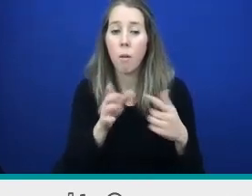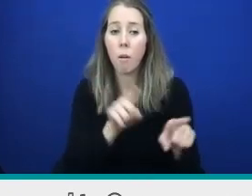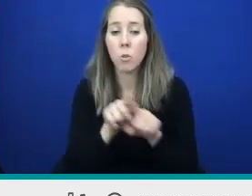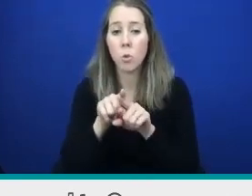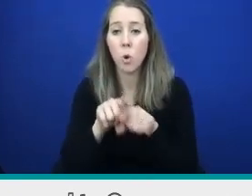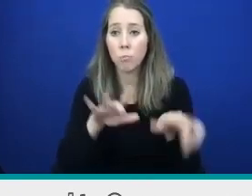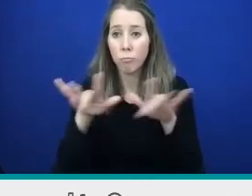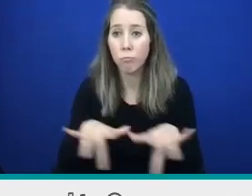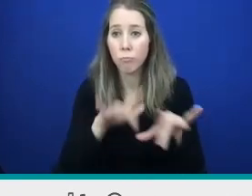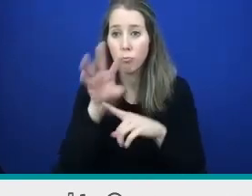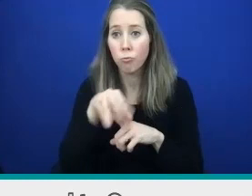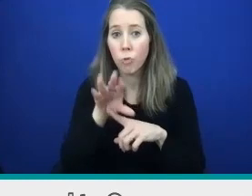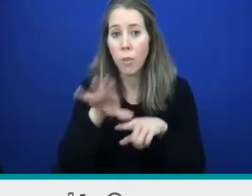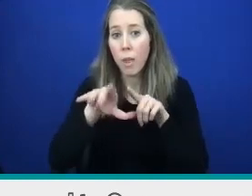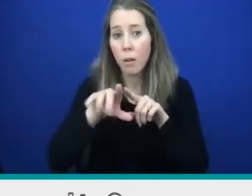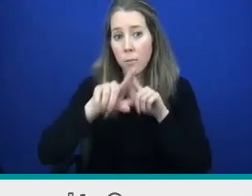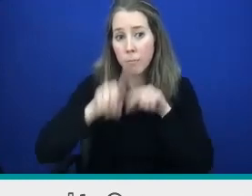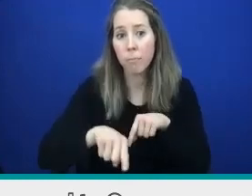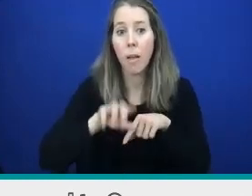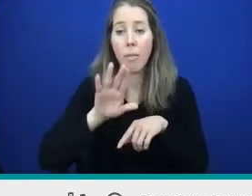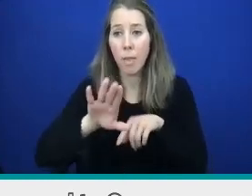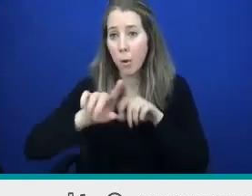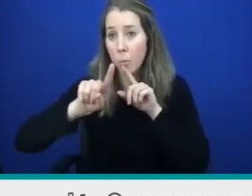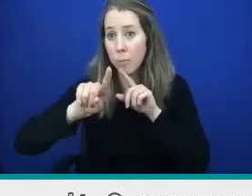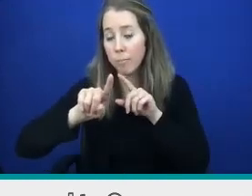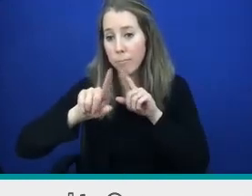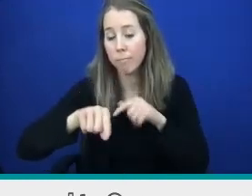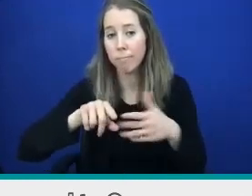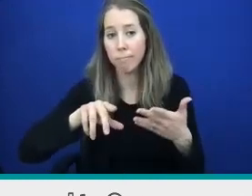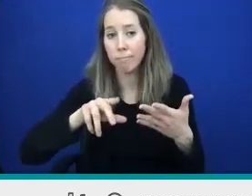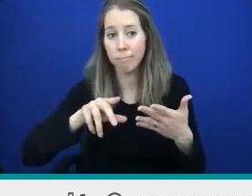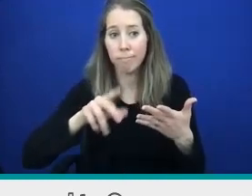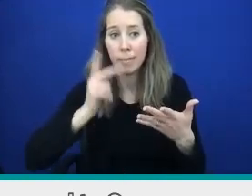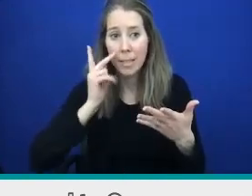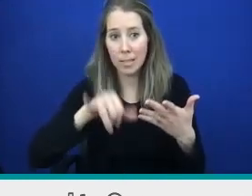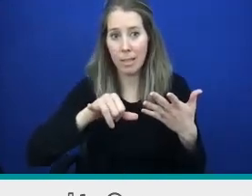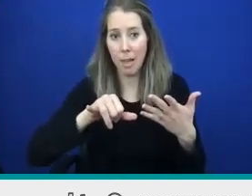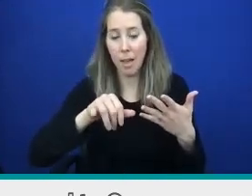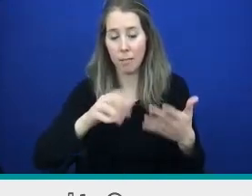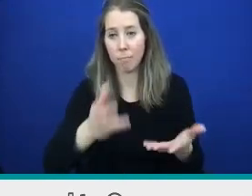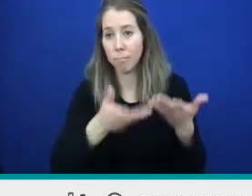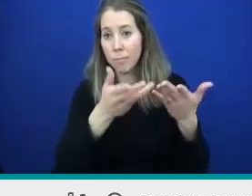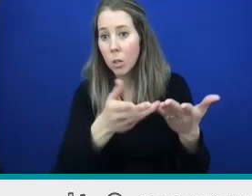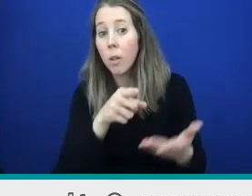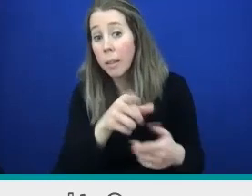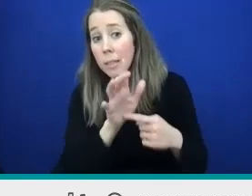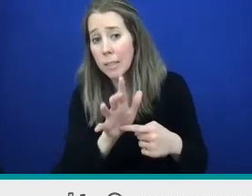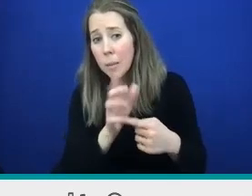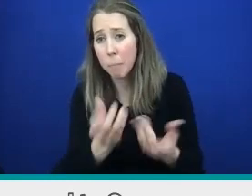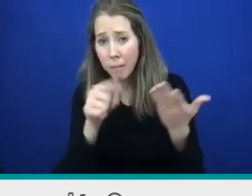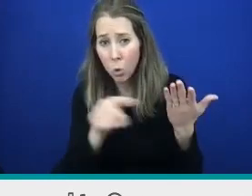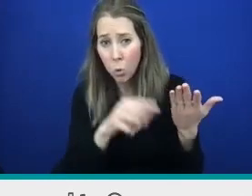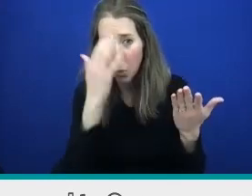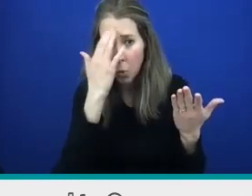their reaction or record their response to that when they see that prompt. So this is an example. Many of you might